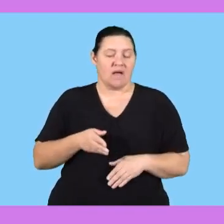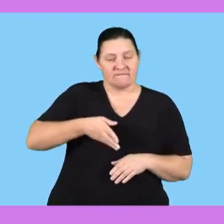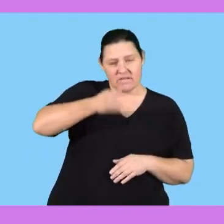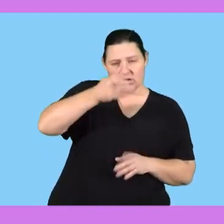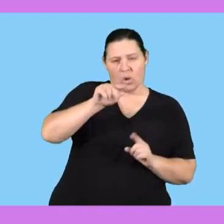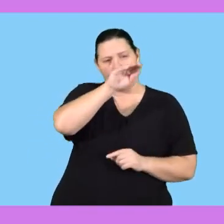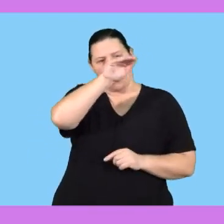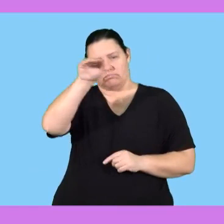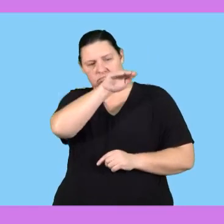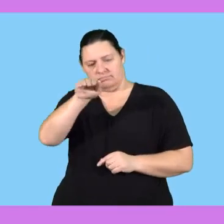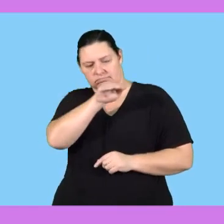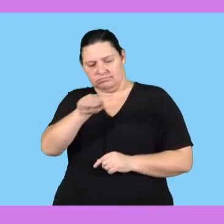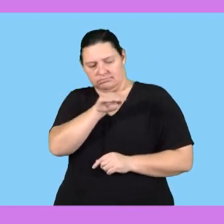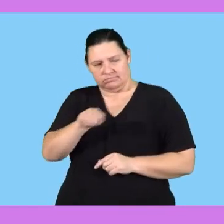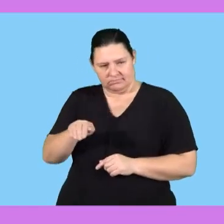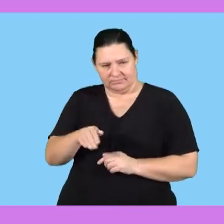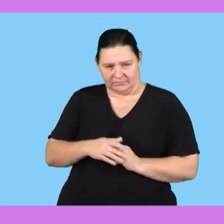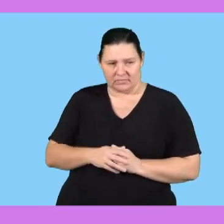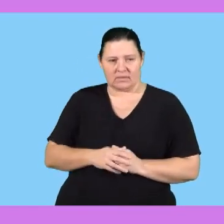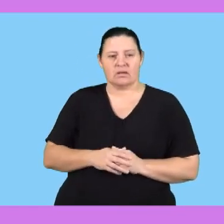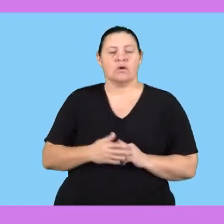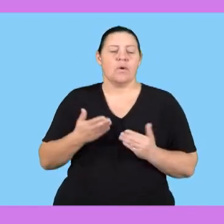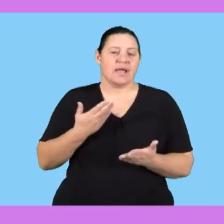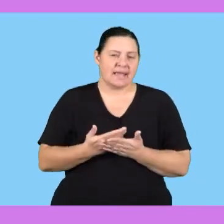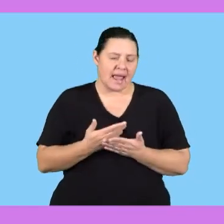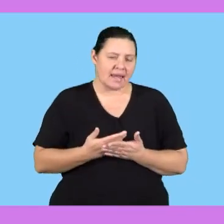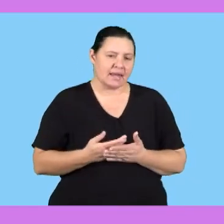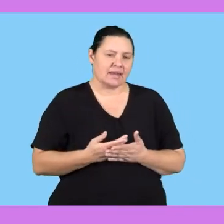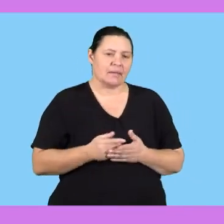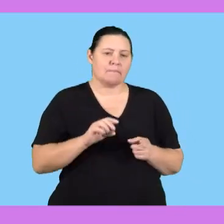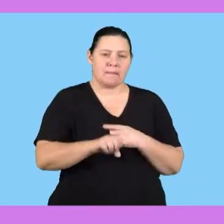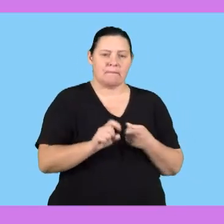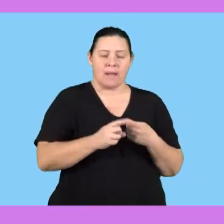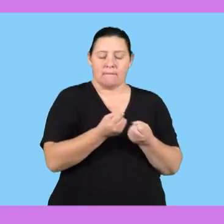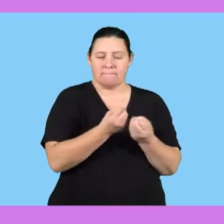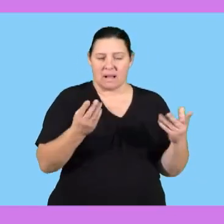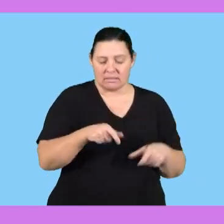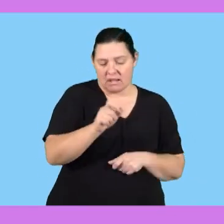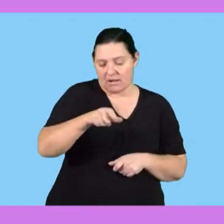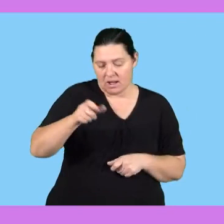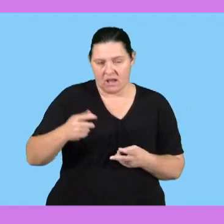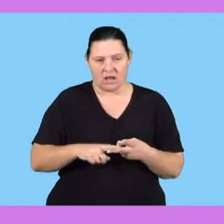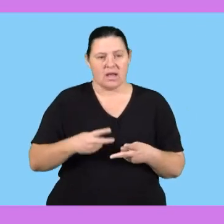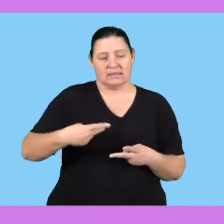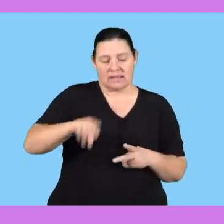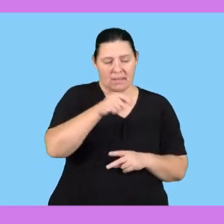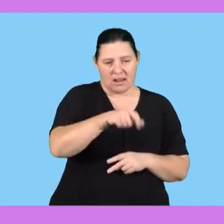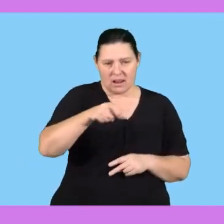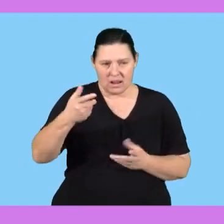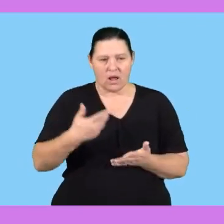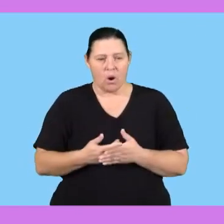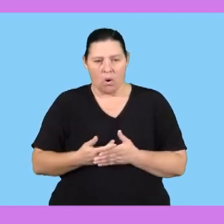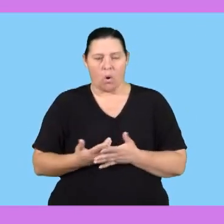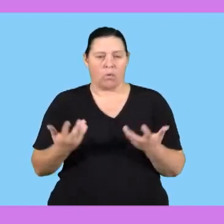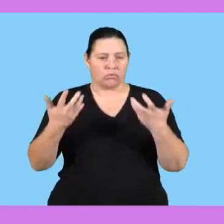either vertical or horizontal bars. Okay, so we can then distinguish between a multiple bar graph, double bar